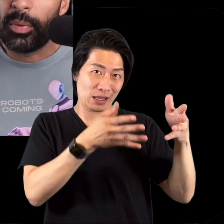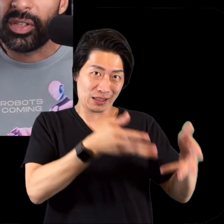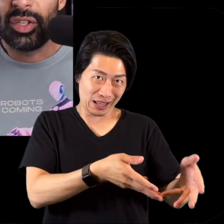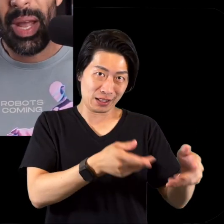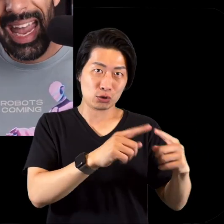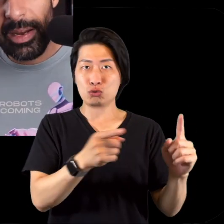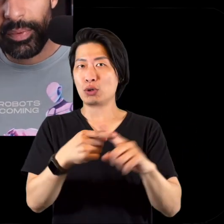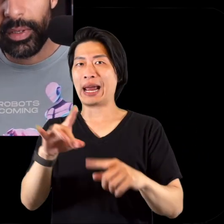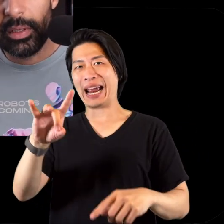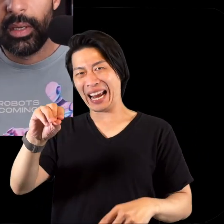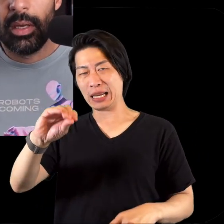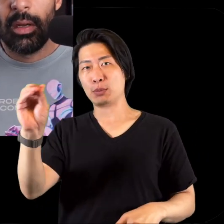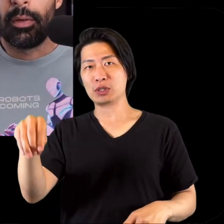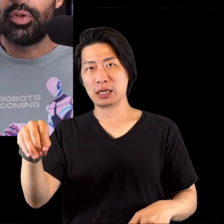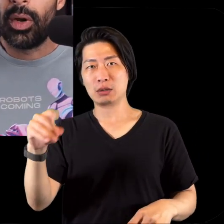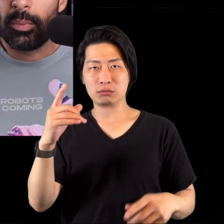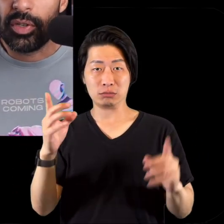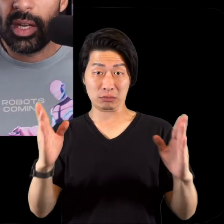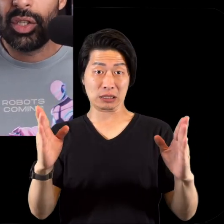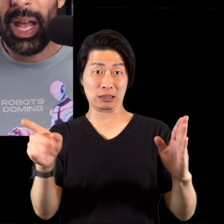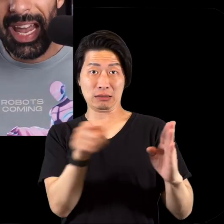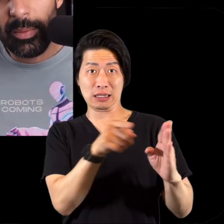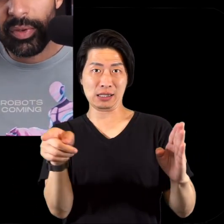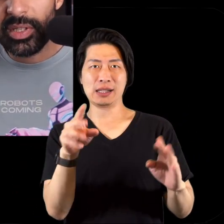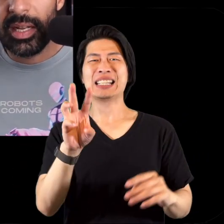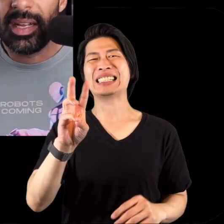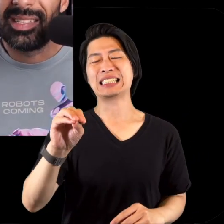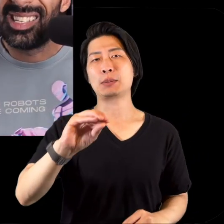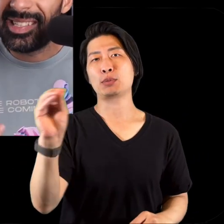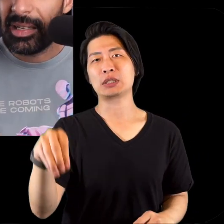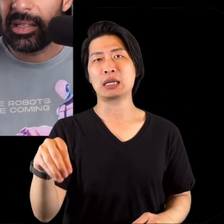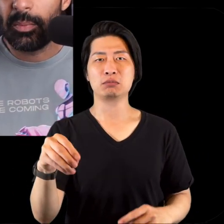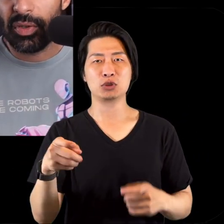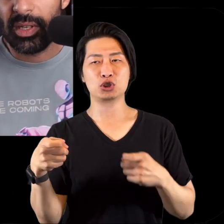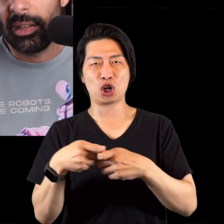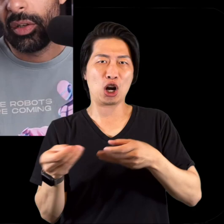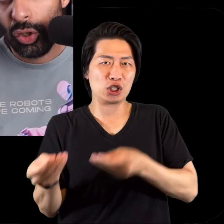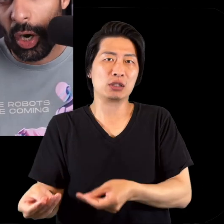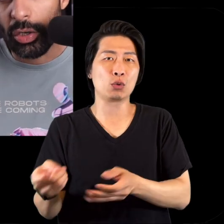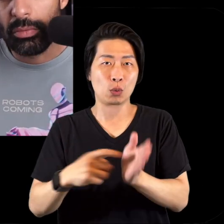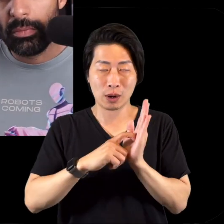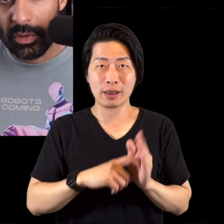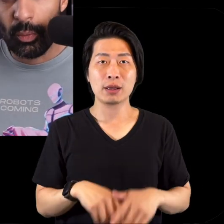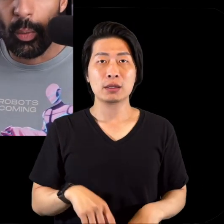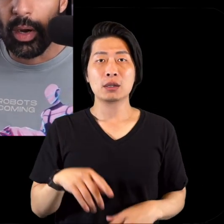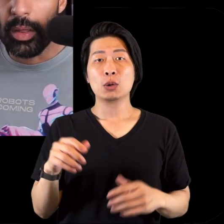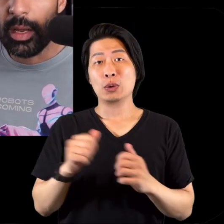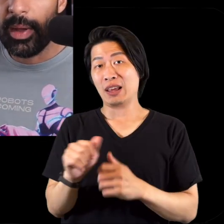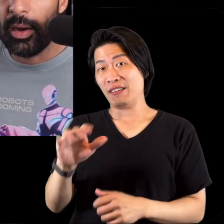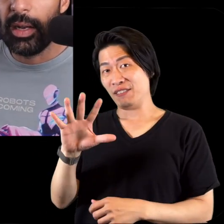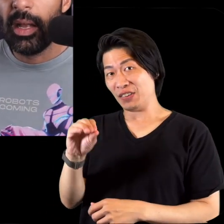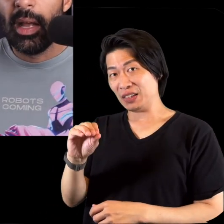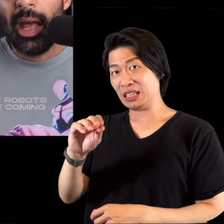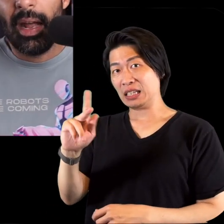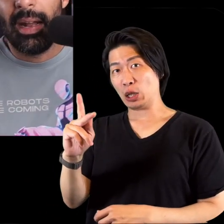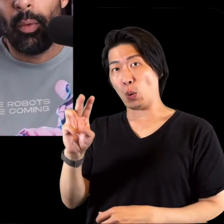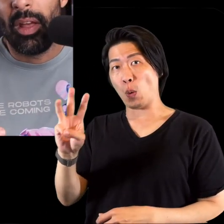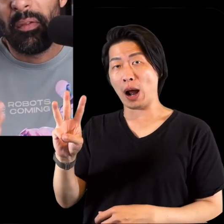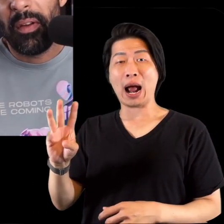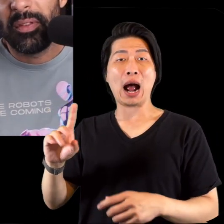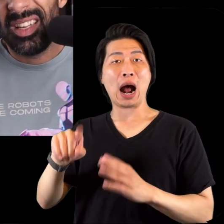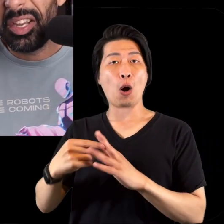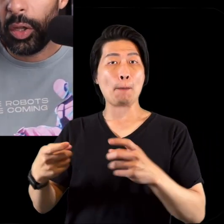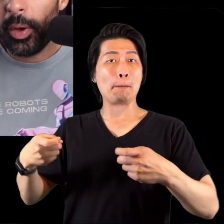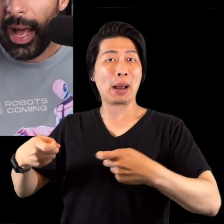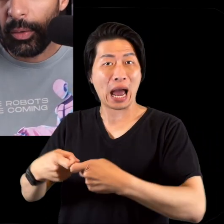from 20% to 80%. From 20% to 80%, it's a 60% charge. It's one way to think about it. And with